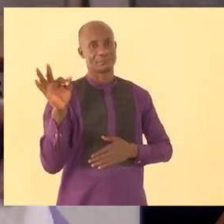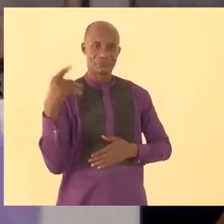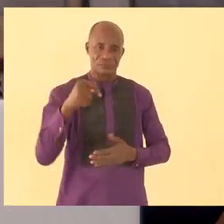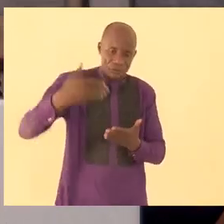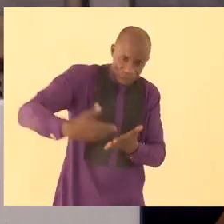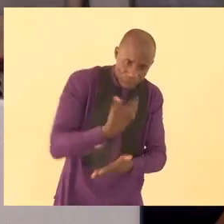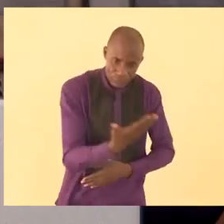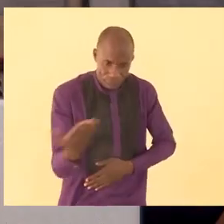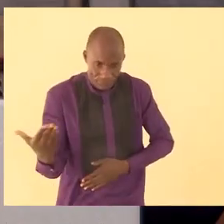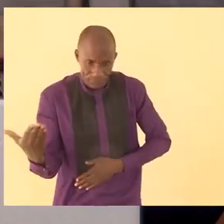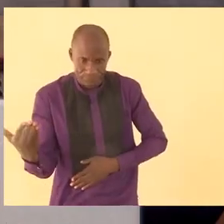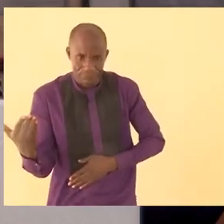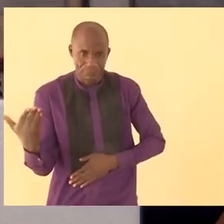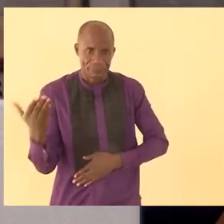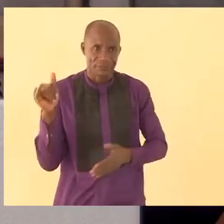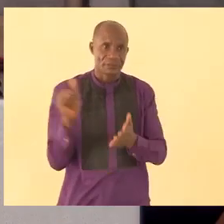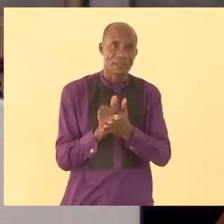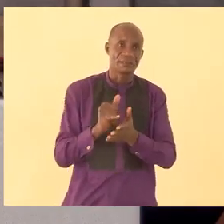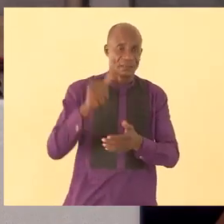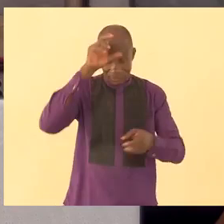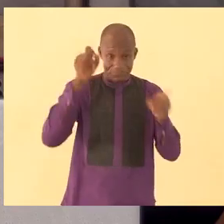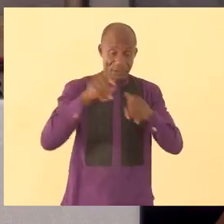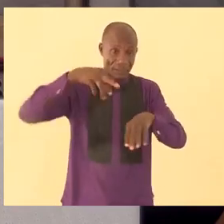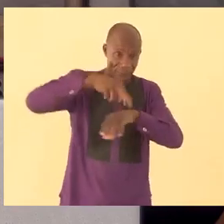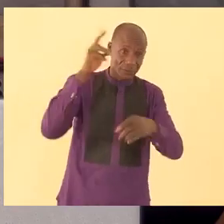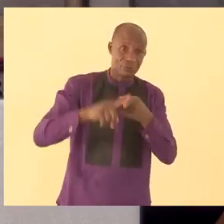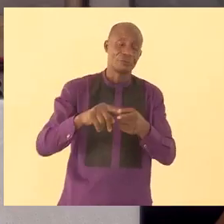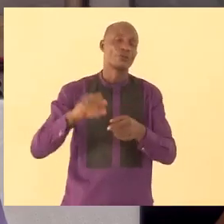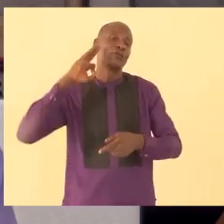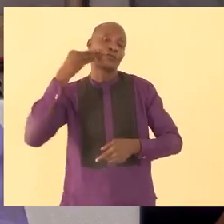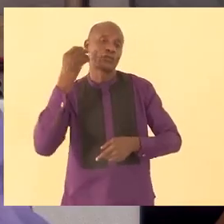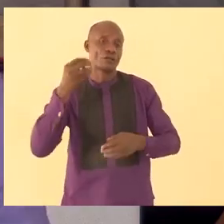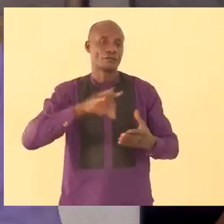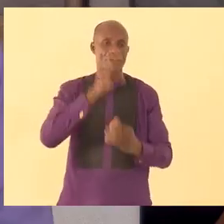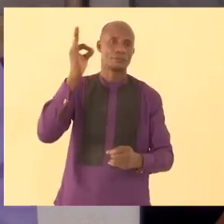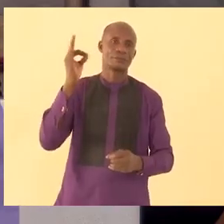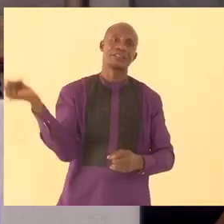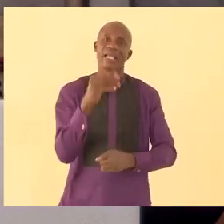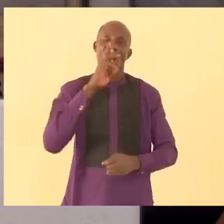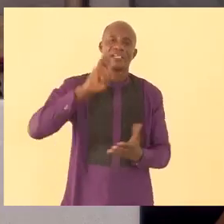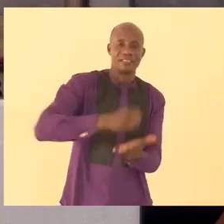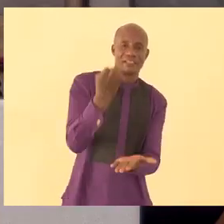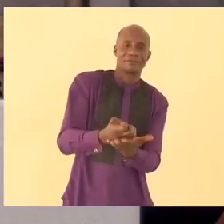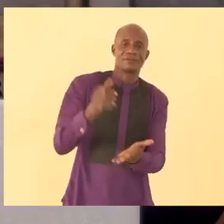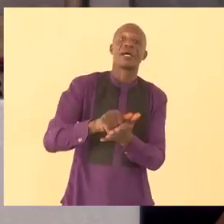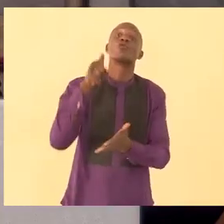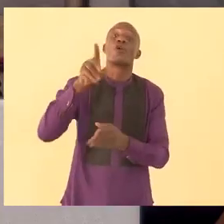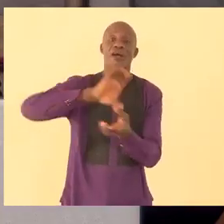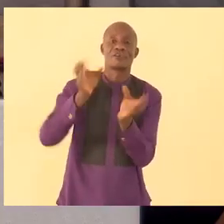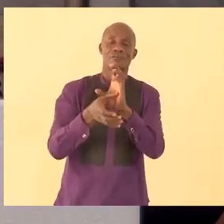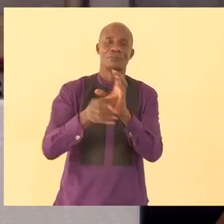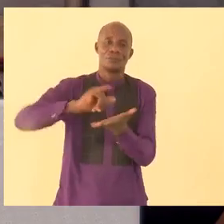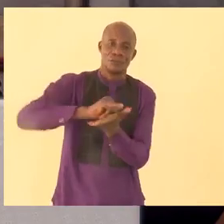Now, the new things that Ebenezer referred to, fruits of the Spirit, they are the evidences that you are